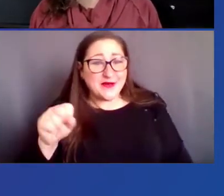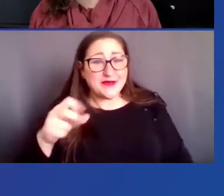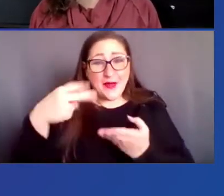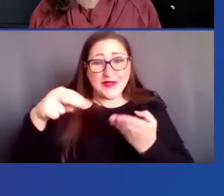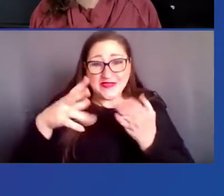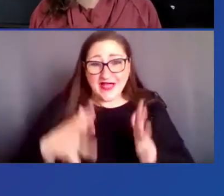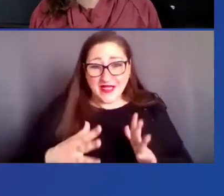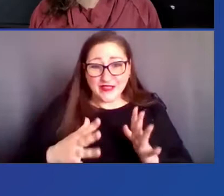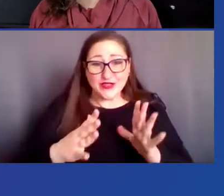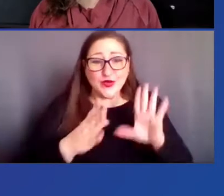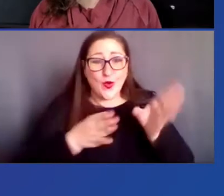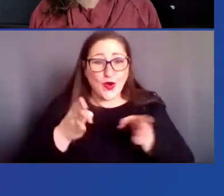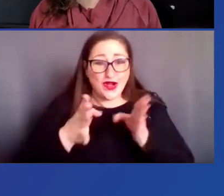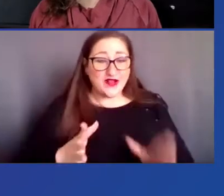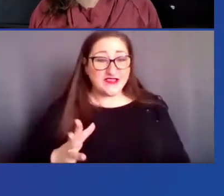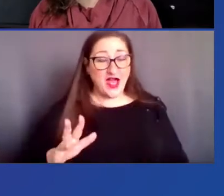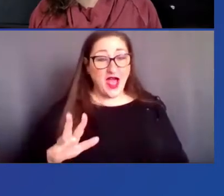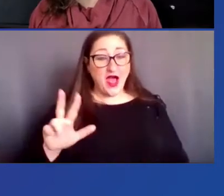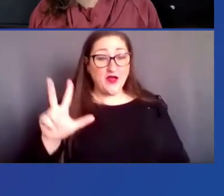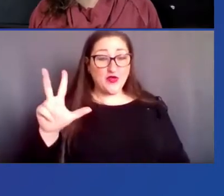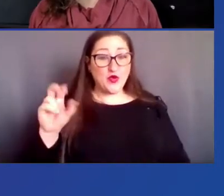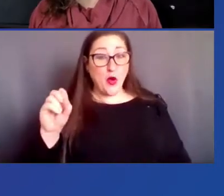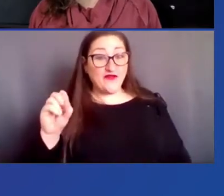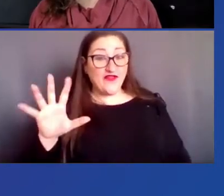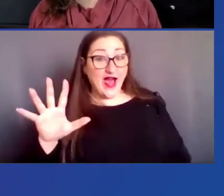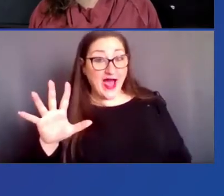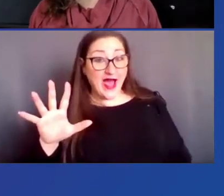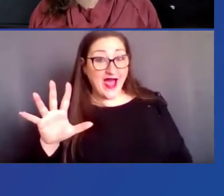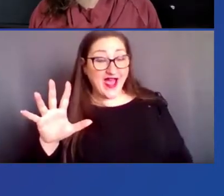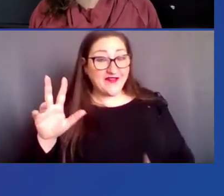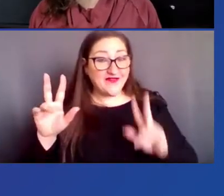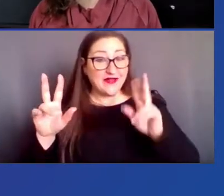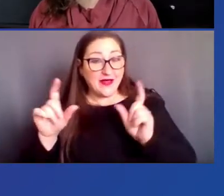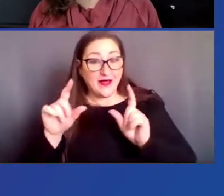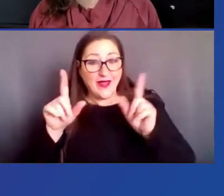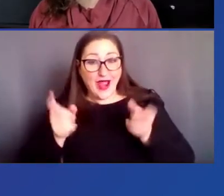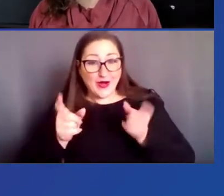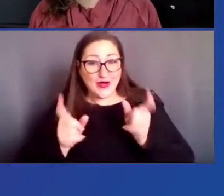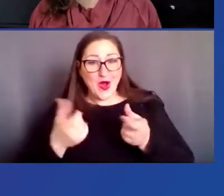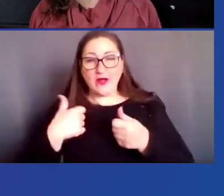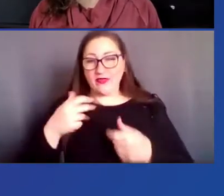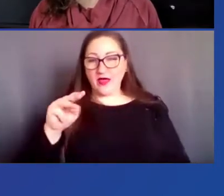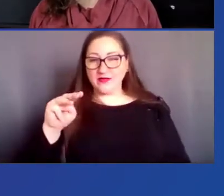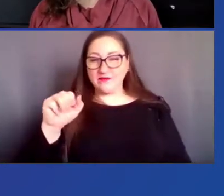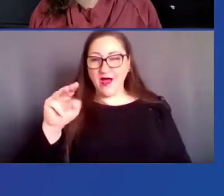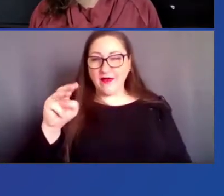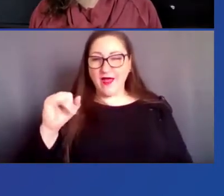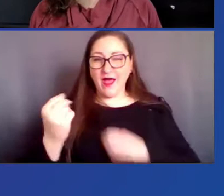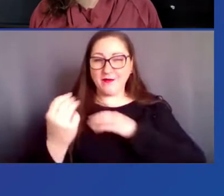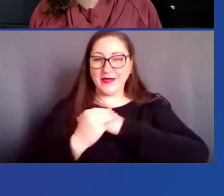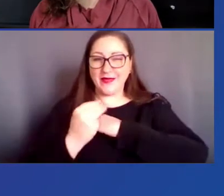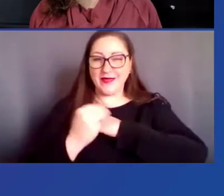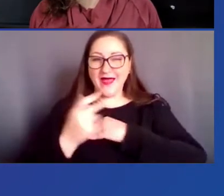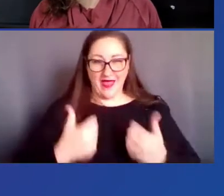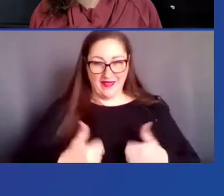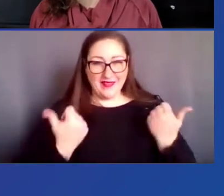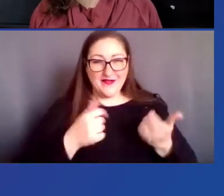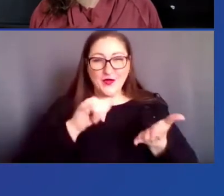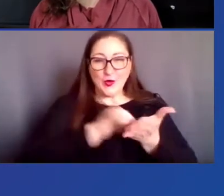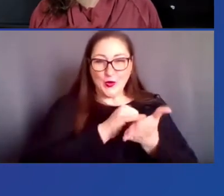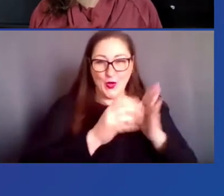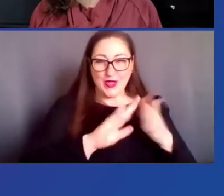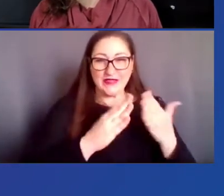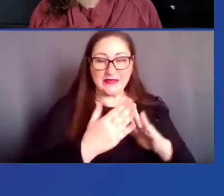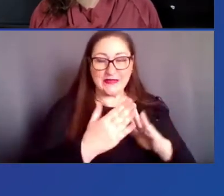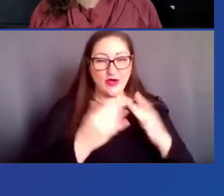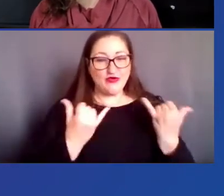from the 305. That is Miami. I live in New York City. Currently, I am in